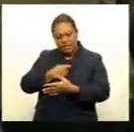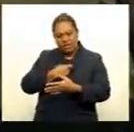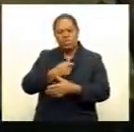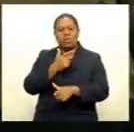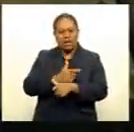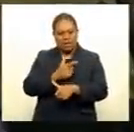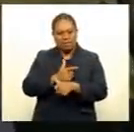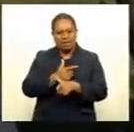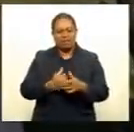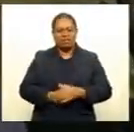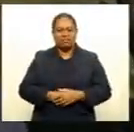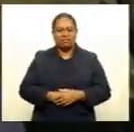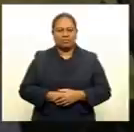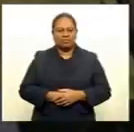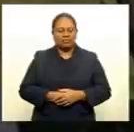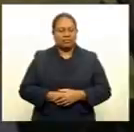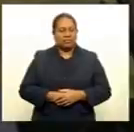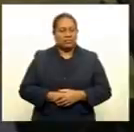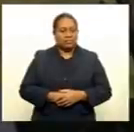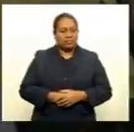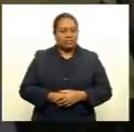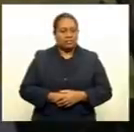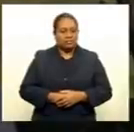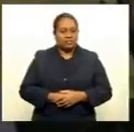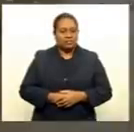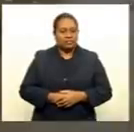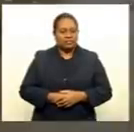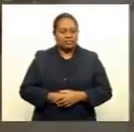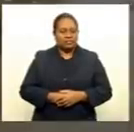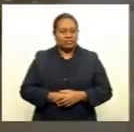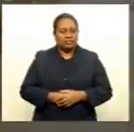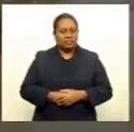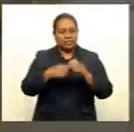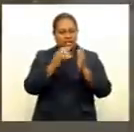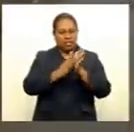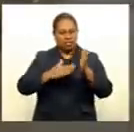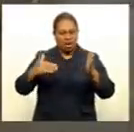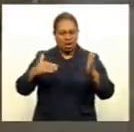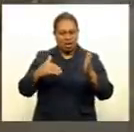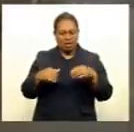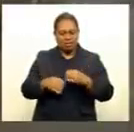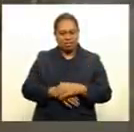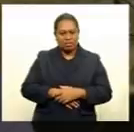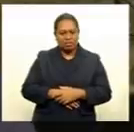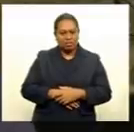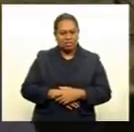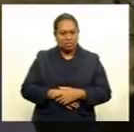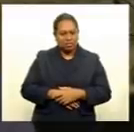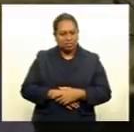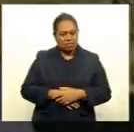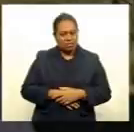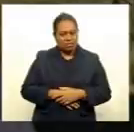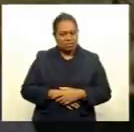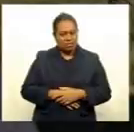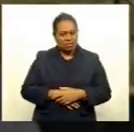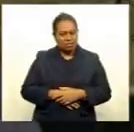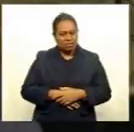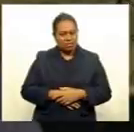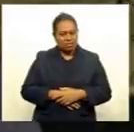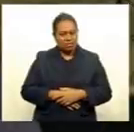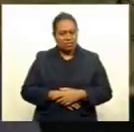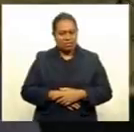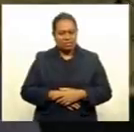about $25 per ton. And lorry and trucks, they're charging about $18 per